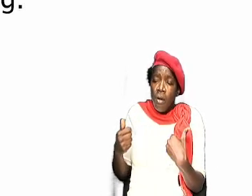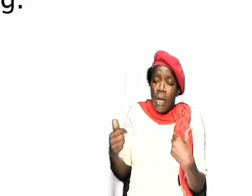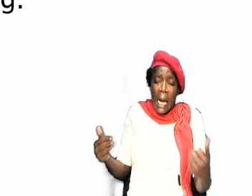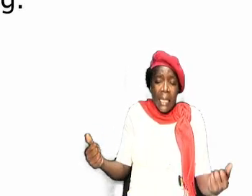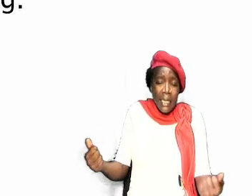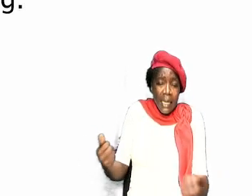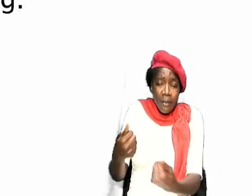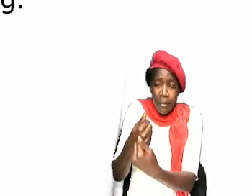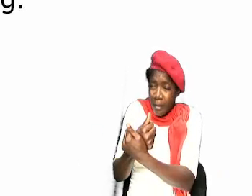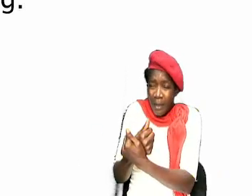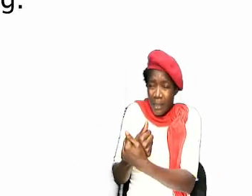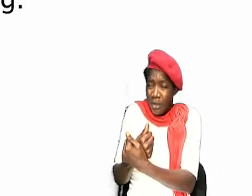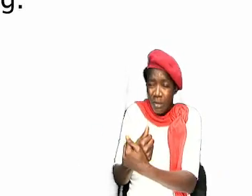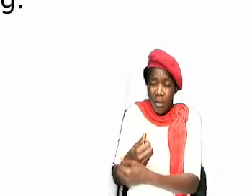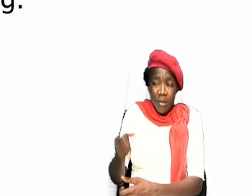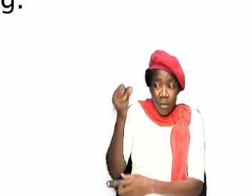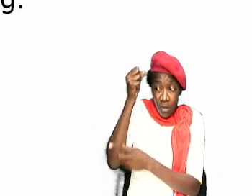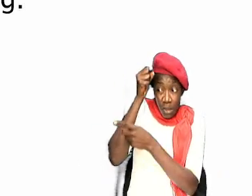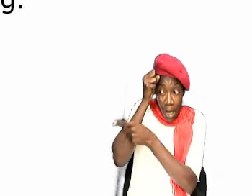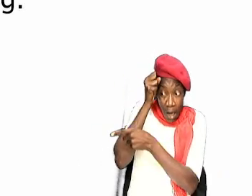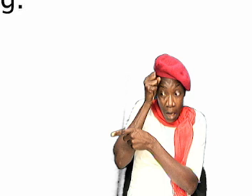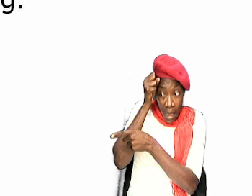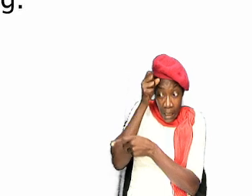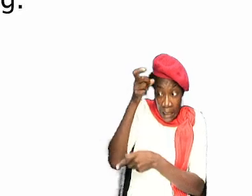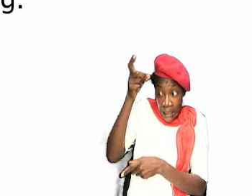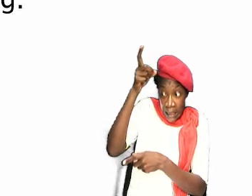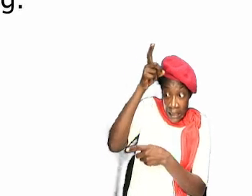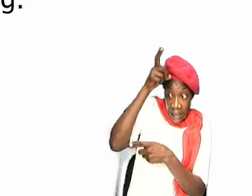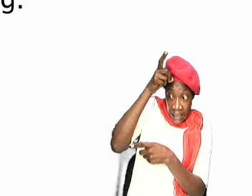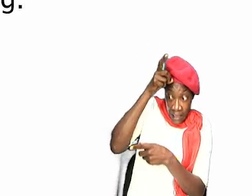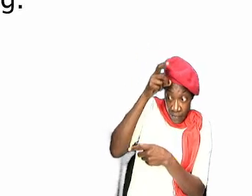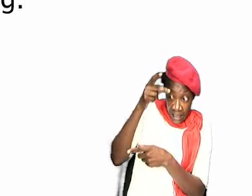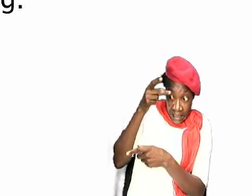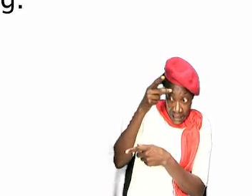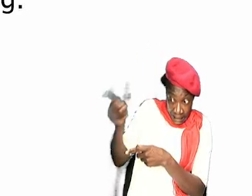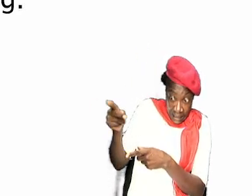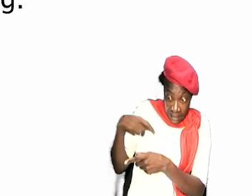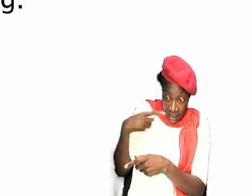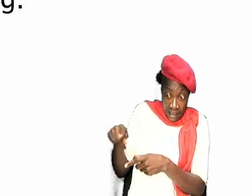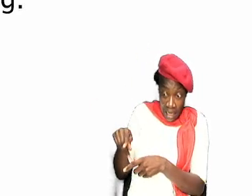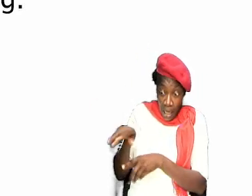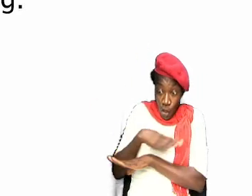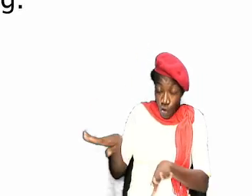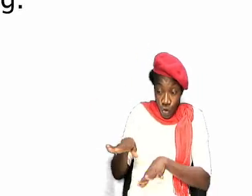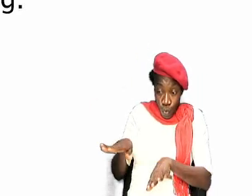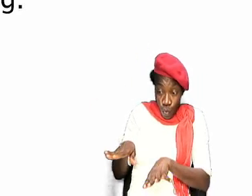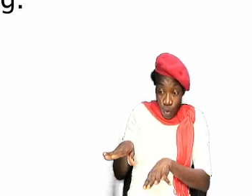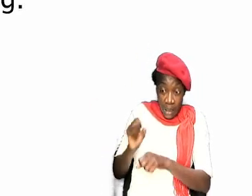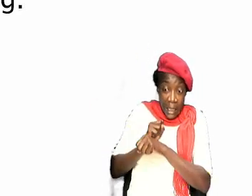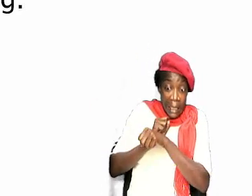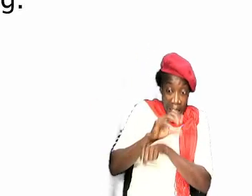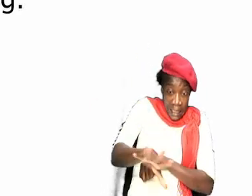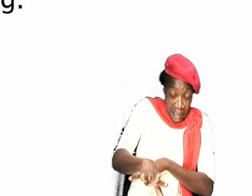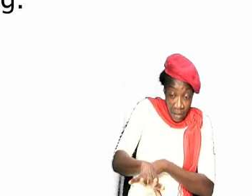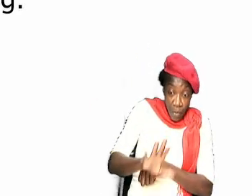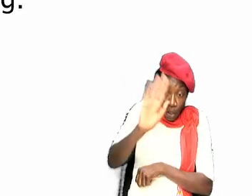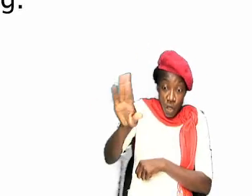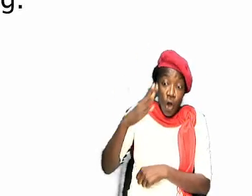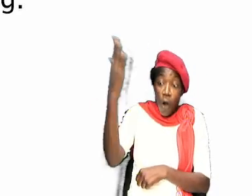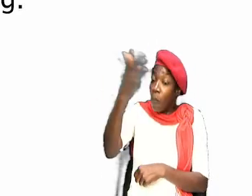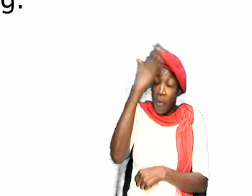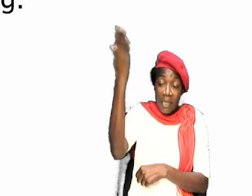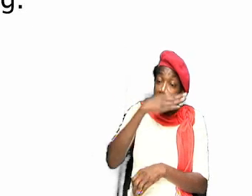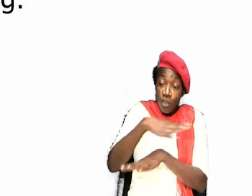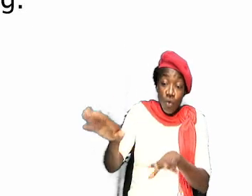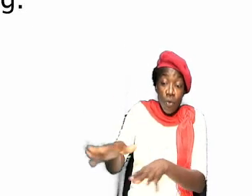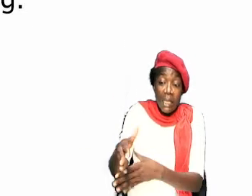So because David saw it, David said, look here, cast me not away from your presence and take not your Holy Spirit from me.